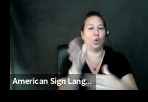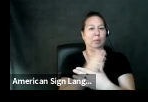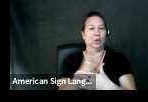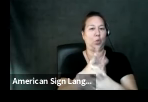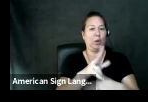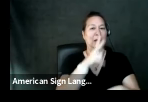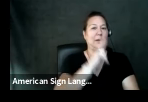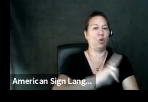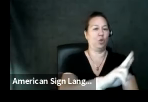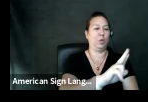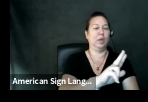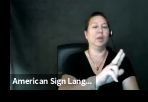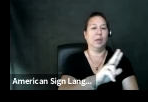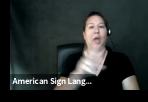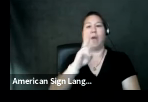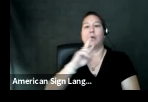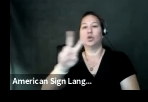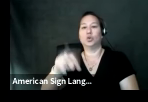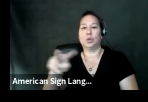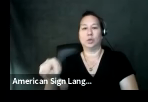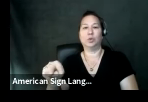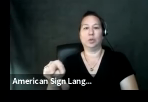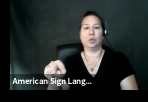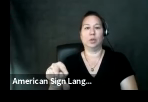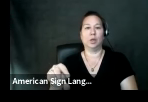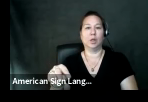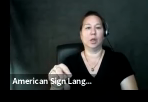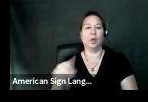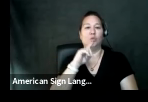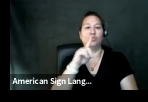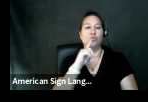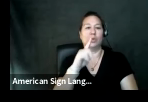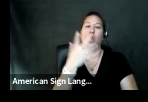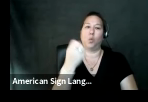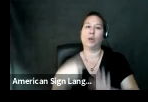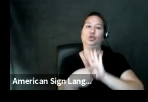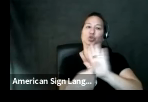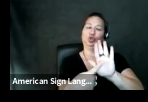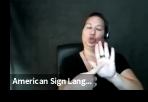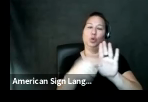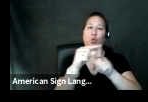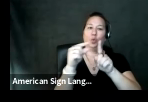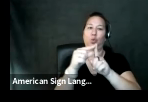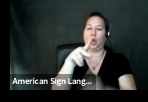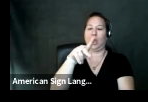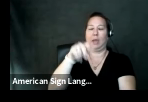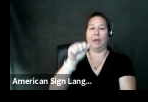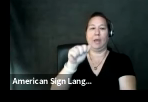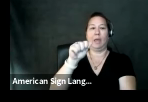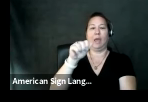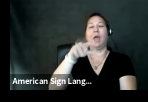So that we just wanted to make sure we highlight the word FAPE, because you will hear that quite a bit. I'm now going to pass it over